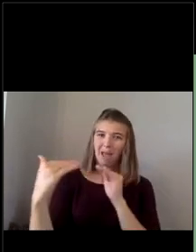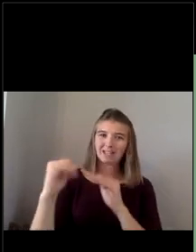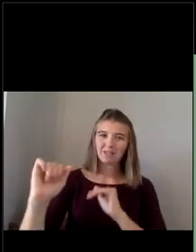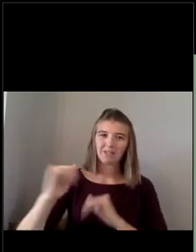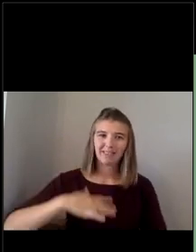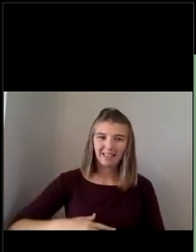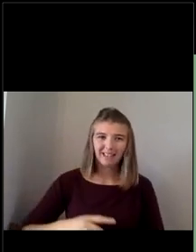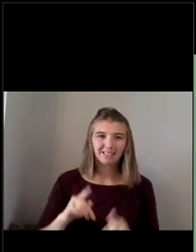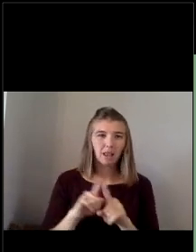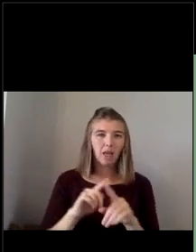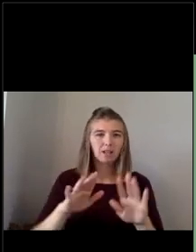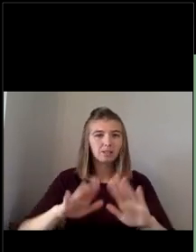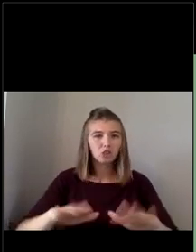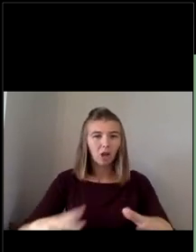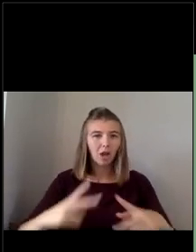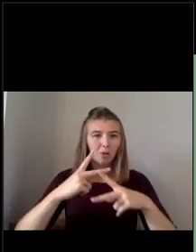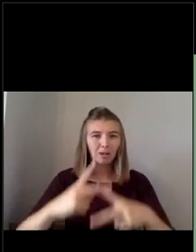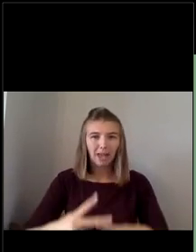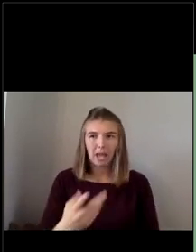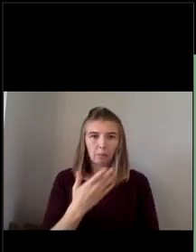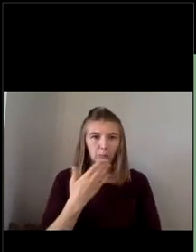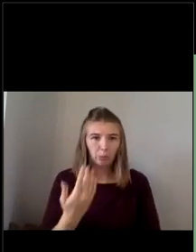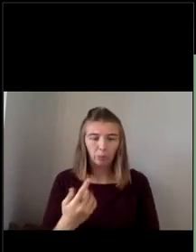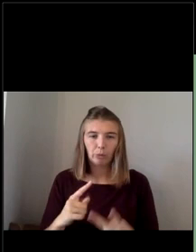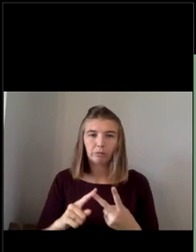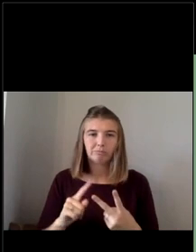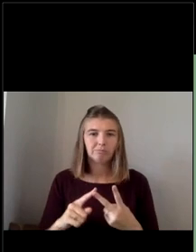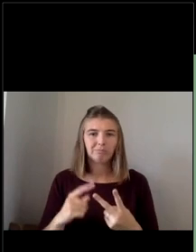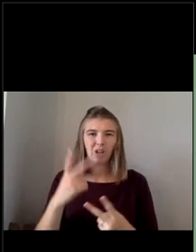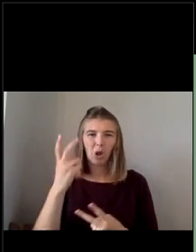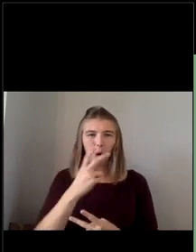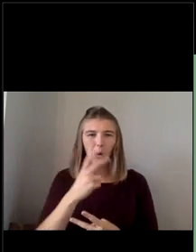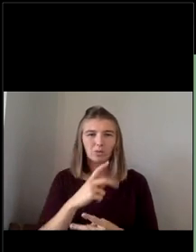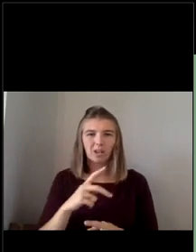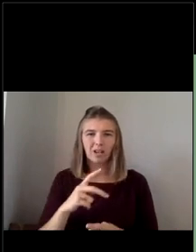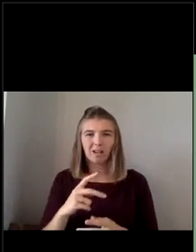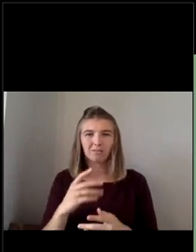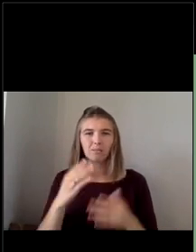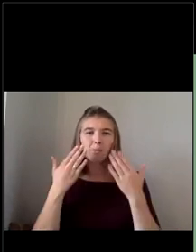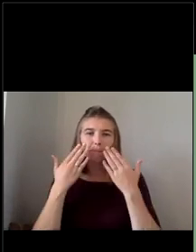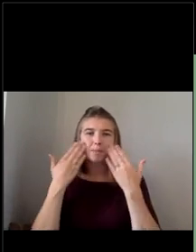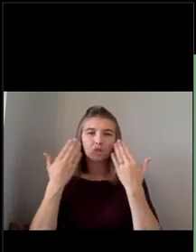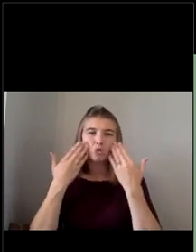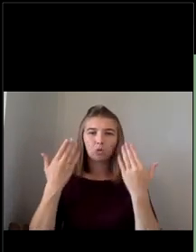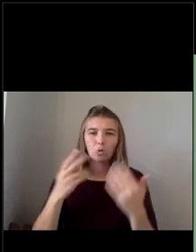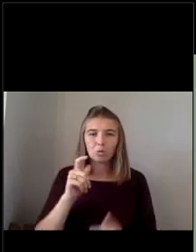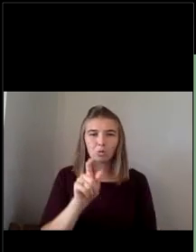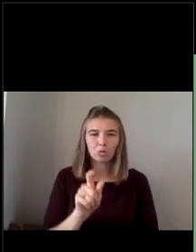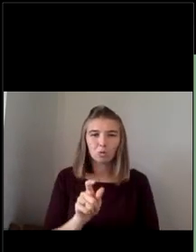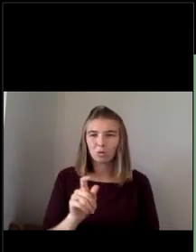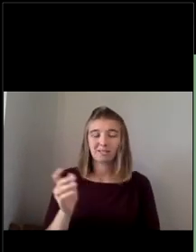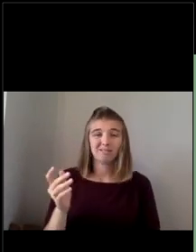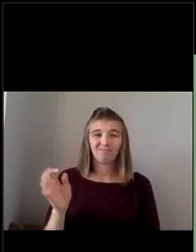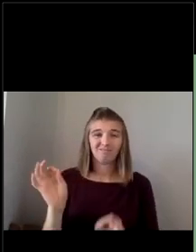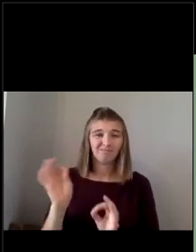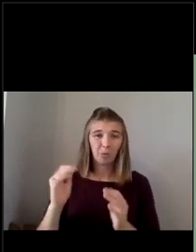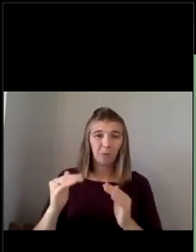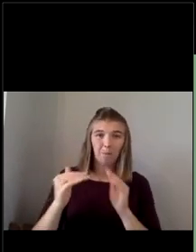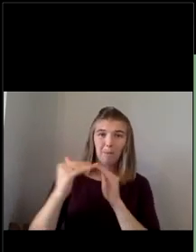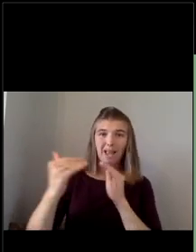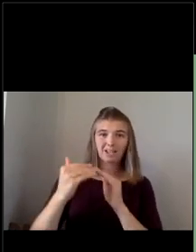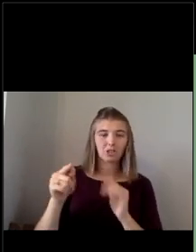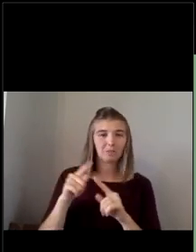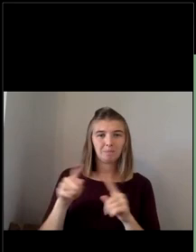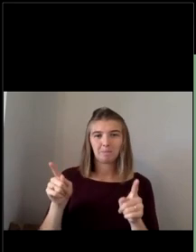in mind. And also the small number of mature students that would be on any program, for example, can